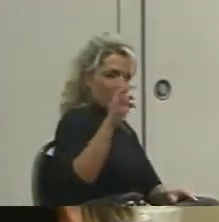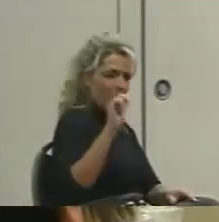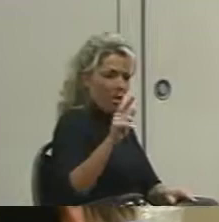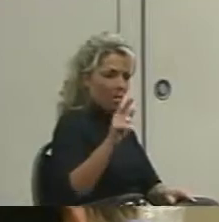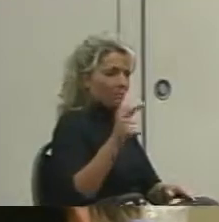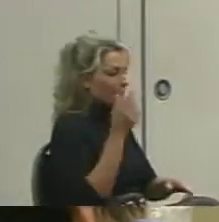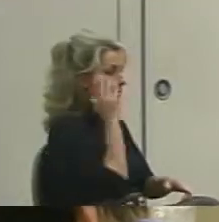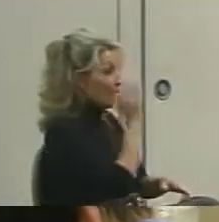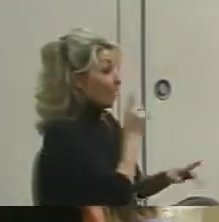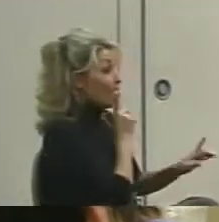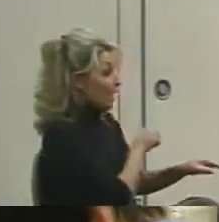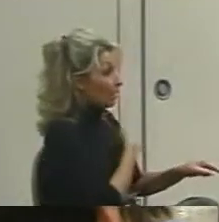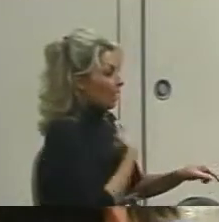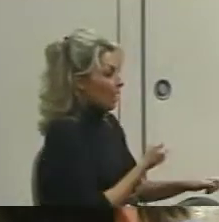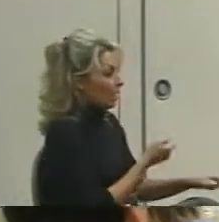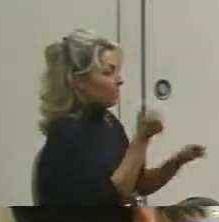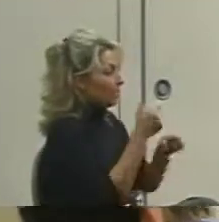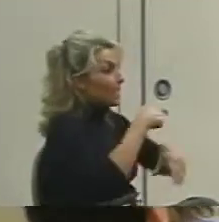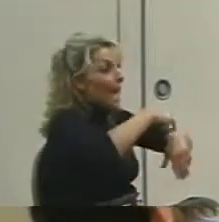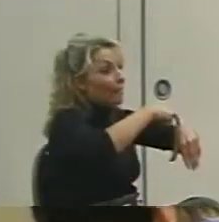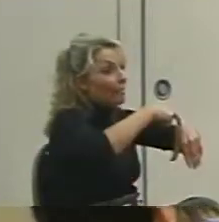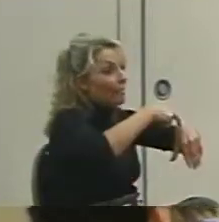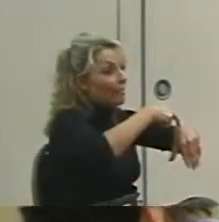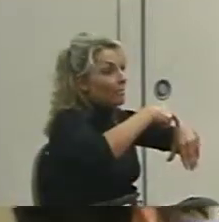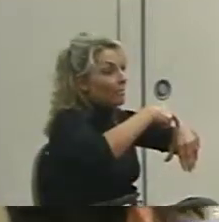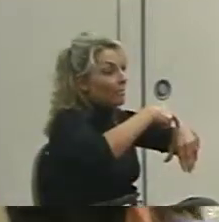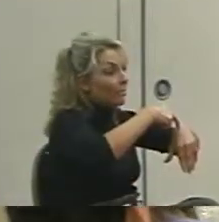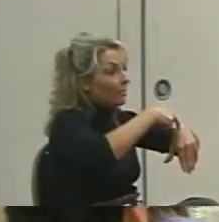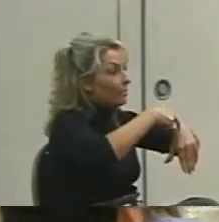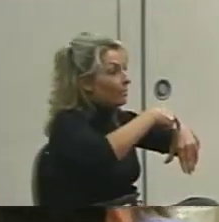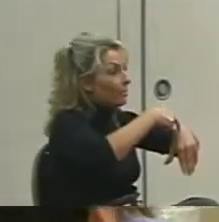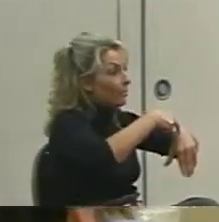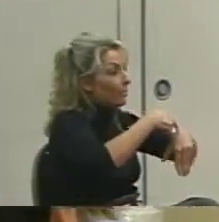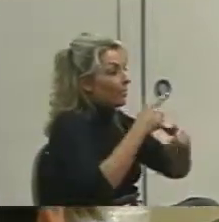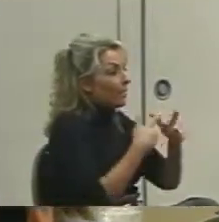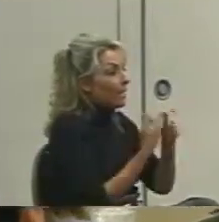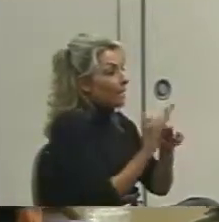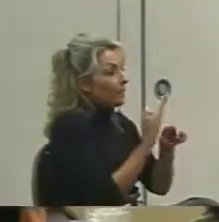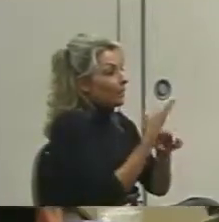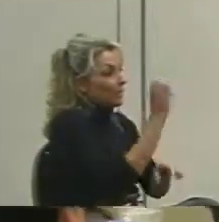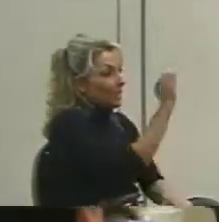and I would get rid of the 18 out of 25 days, and I would use a percentage.